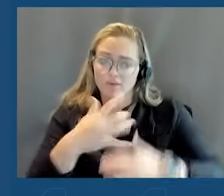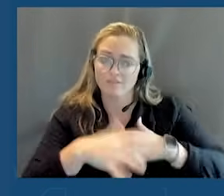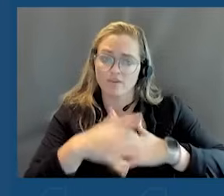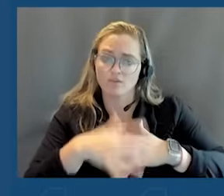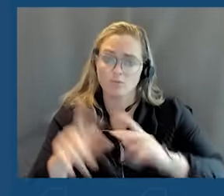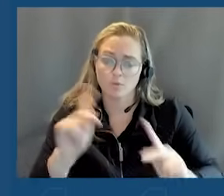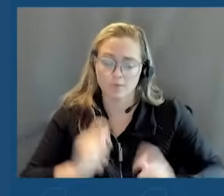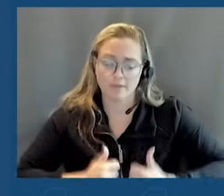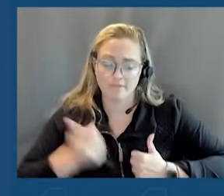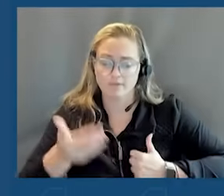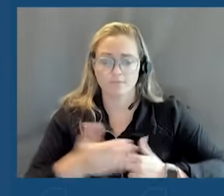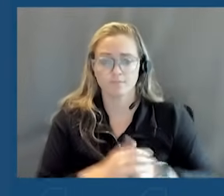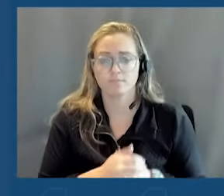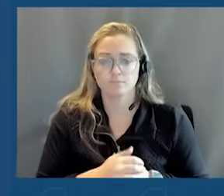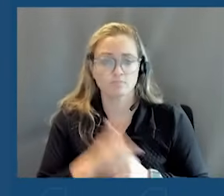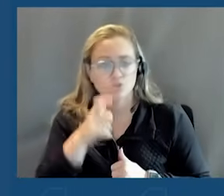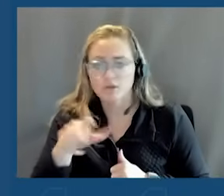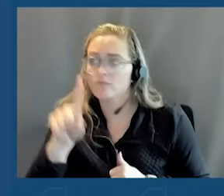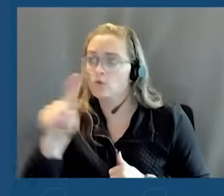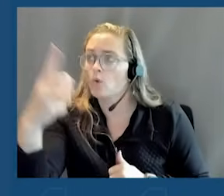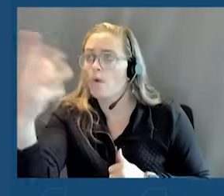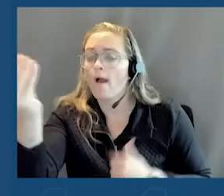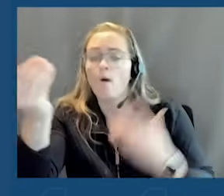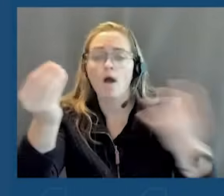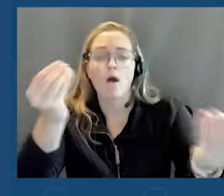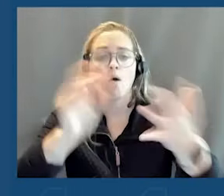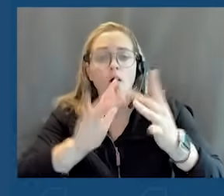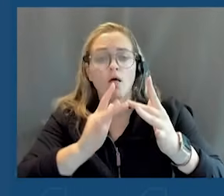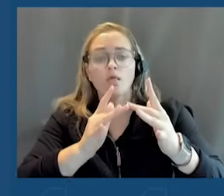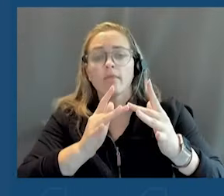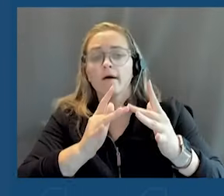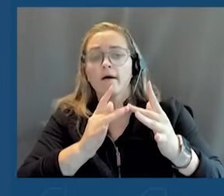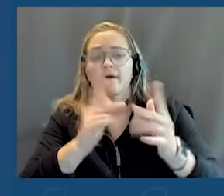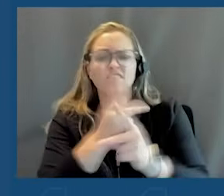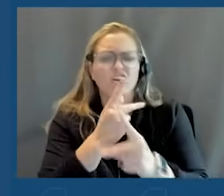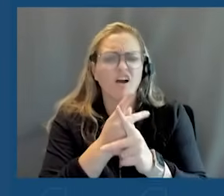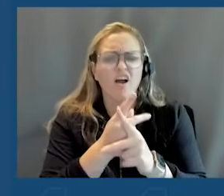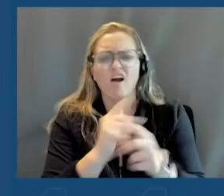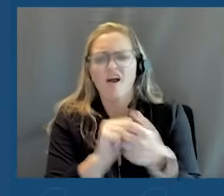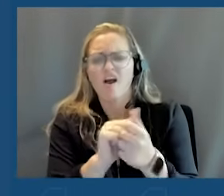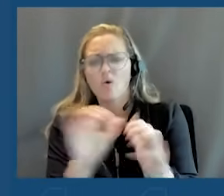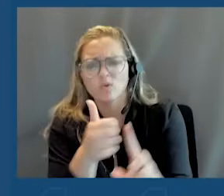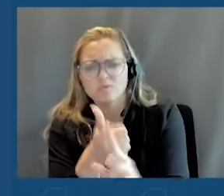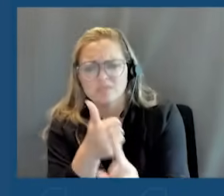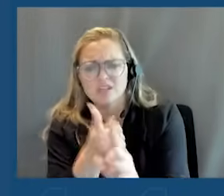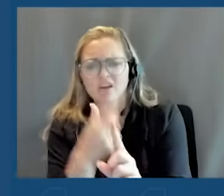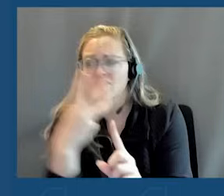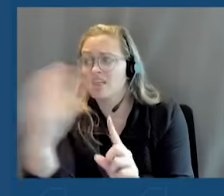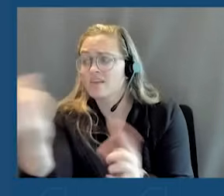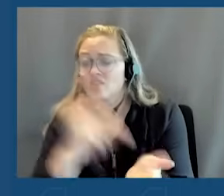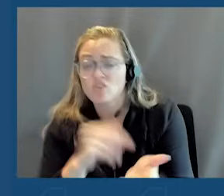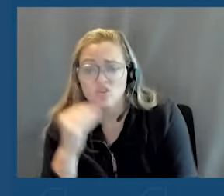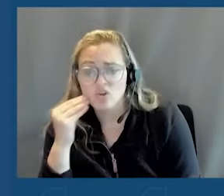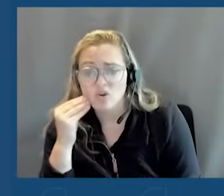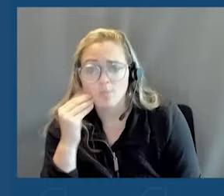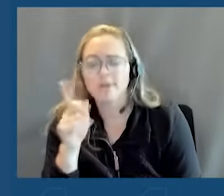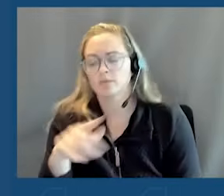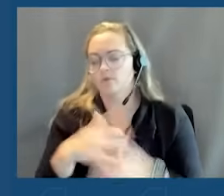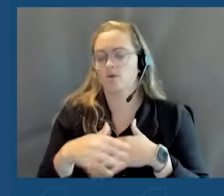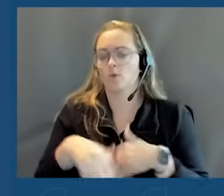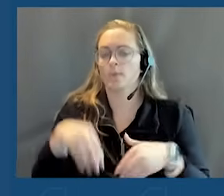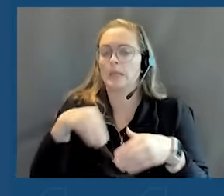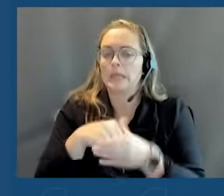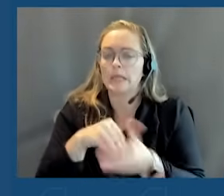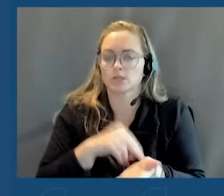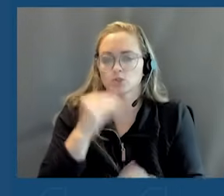residents. They shouldn't have to go out, go online, try to figure it out. They shouldn't have to go out and leave the nursing home. It needs to be available and will be